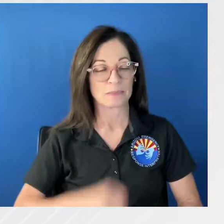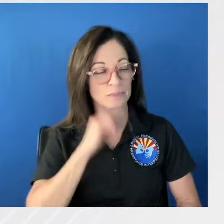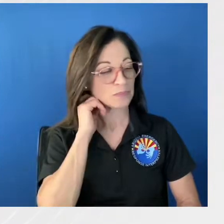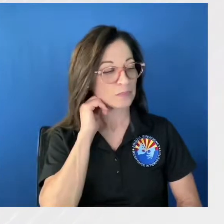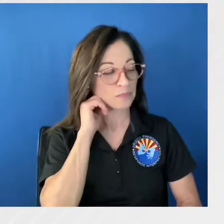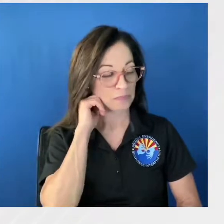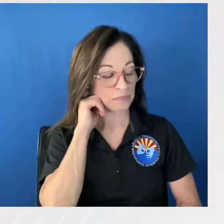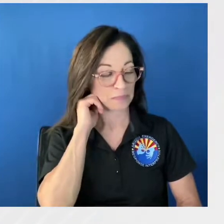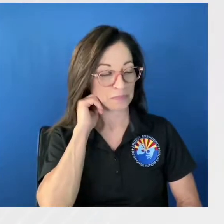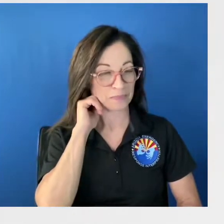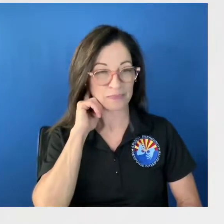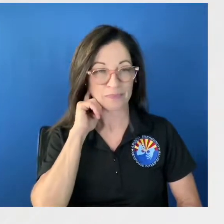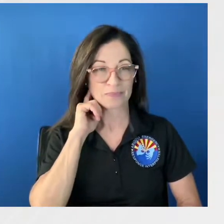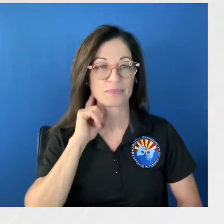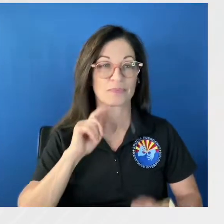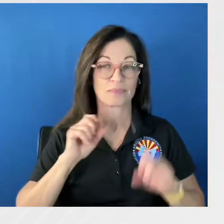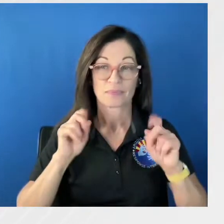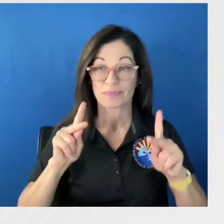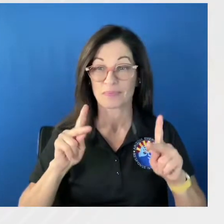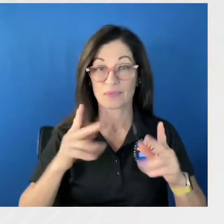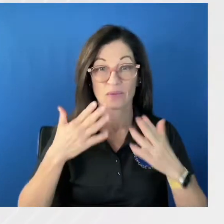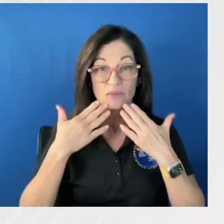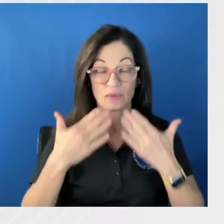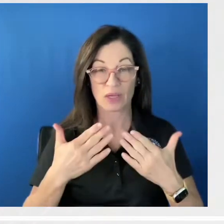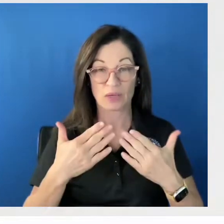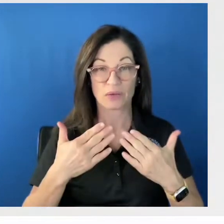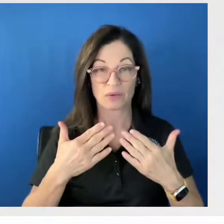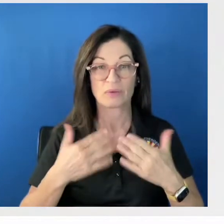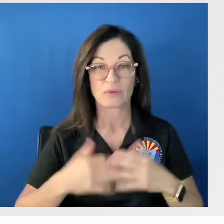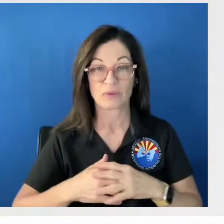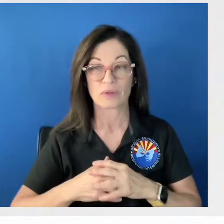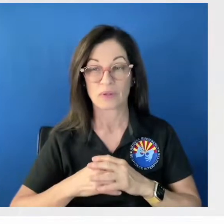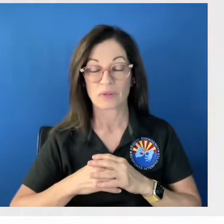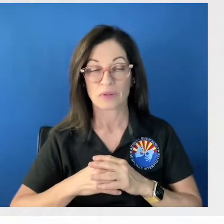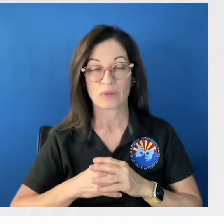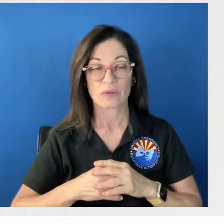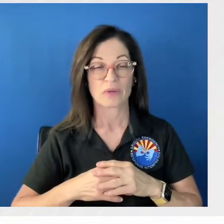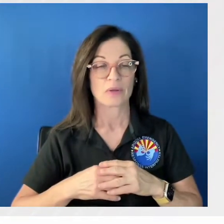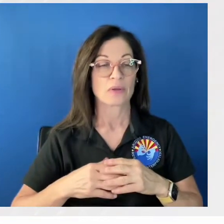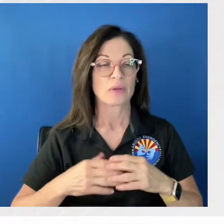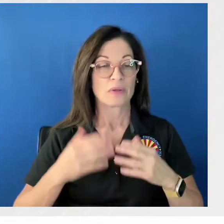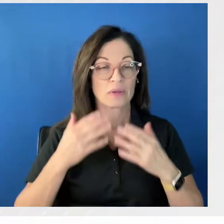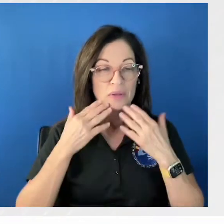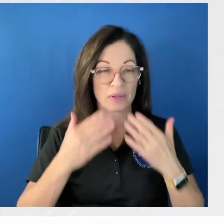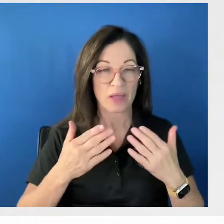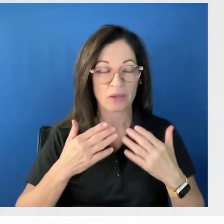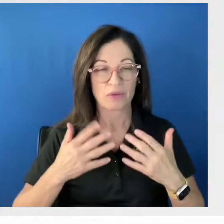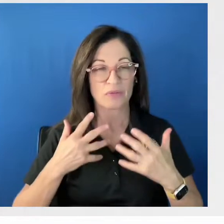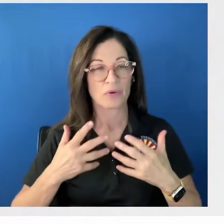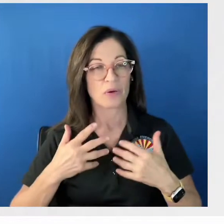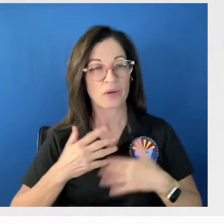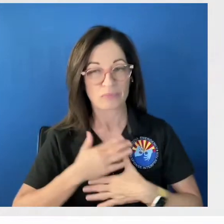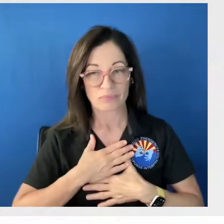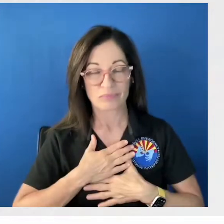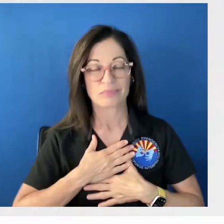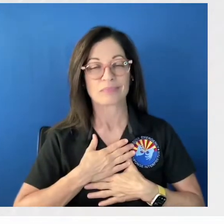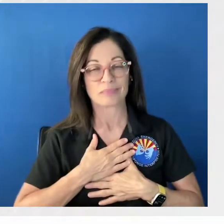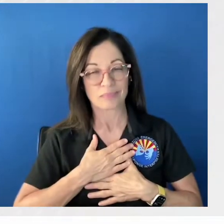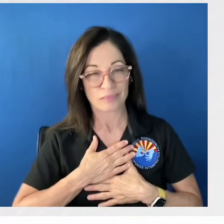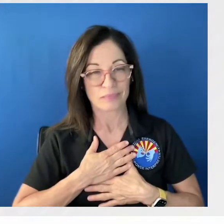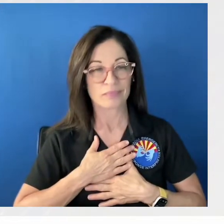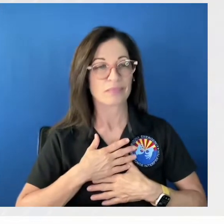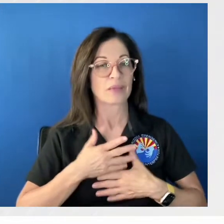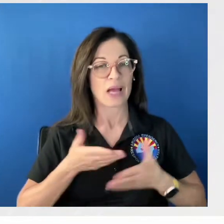All right. Well, thank you guys for humbling us with everything and letting us be part of your